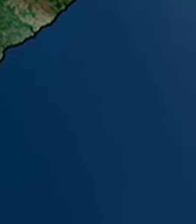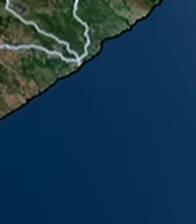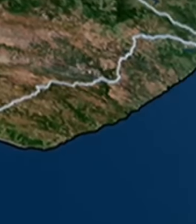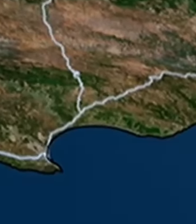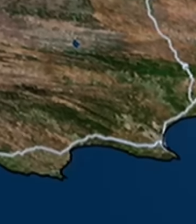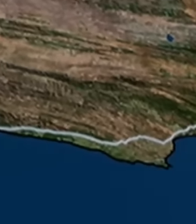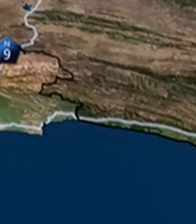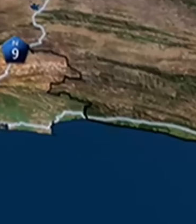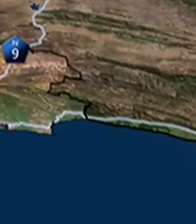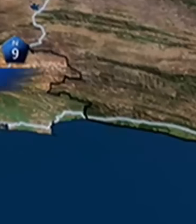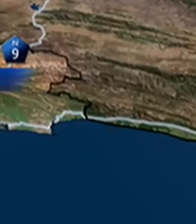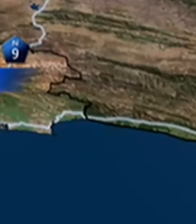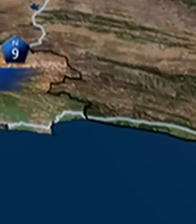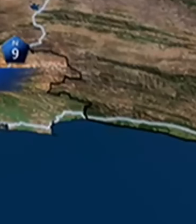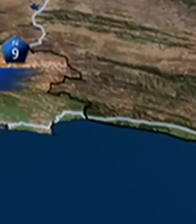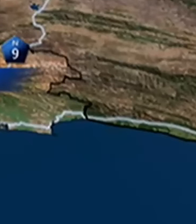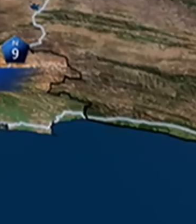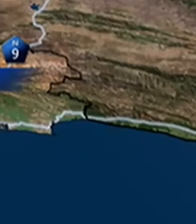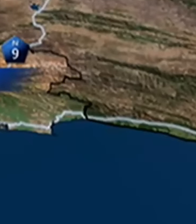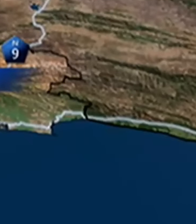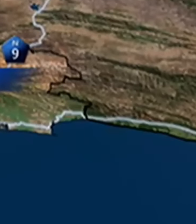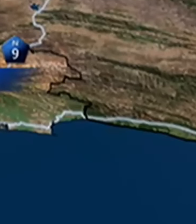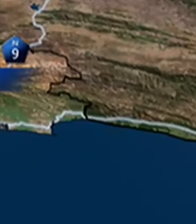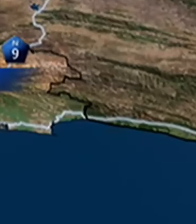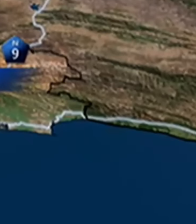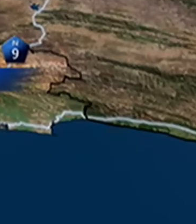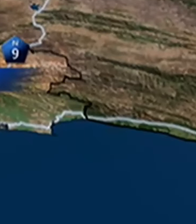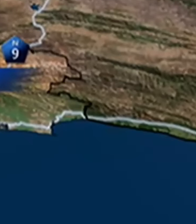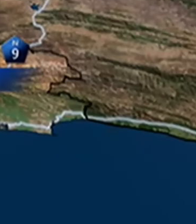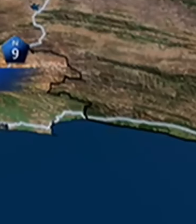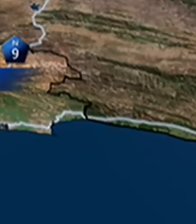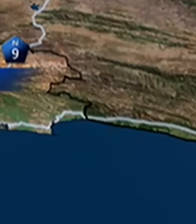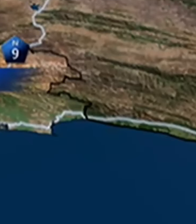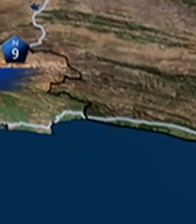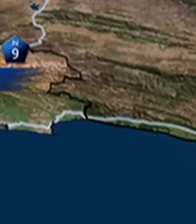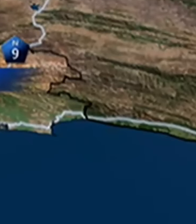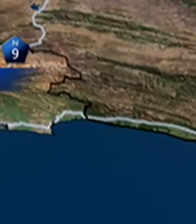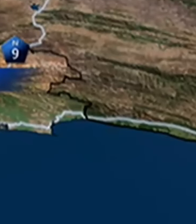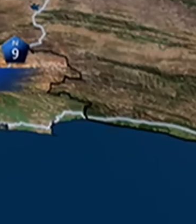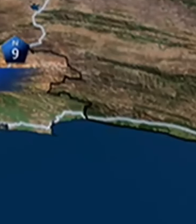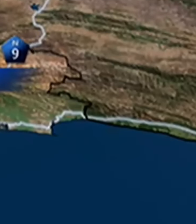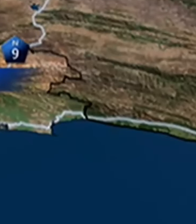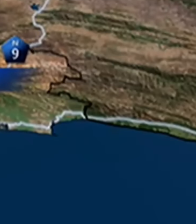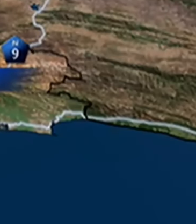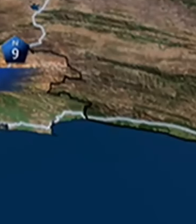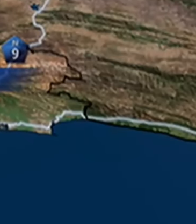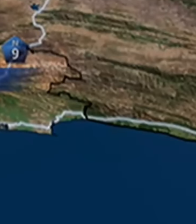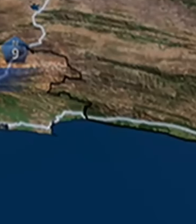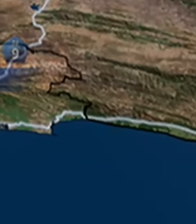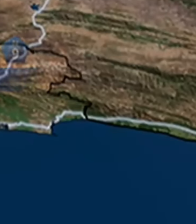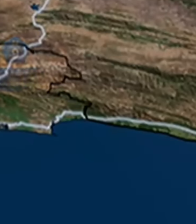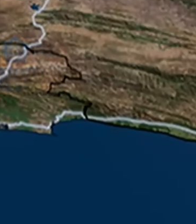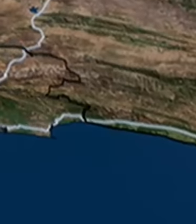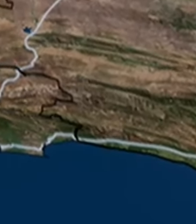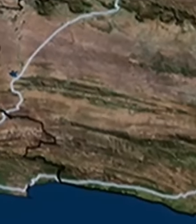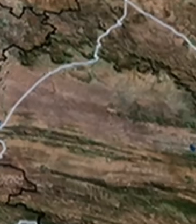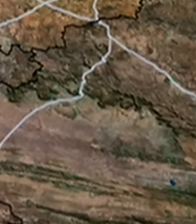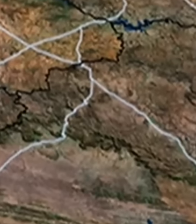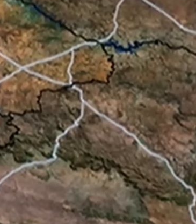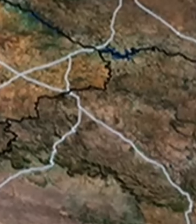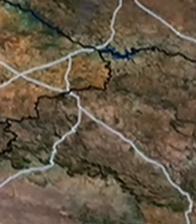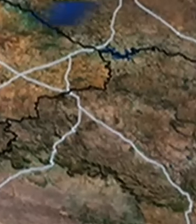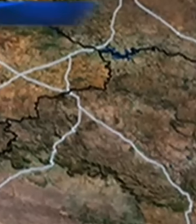le mtse e mehlana ka fela ka pa bophirima teng Lingsback le hona ka Puffersworth le teng tla tlhopho le sentse re shebile ka Rivers Daily le di khrati di rita